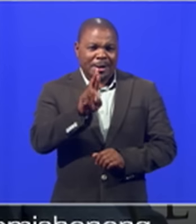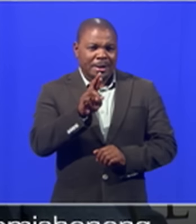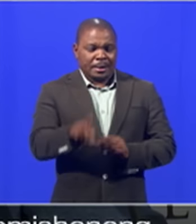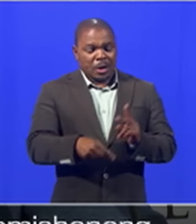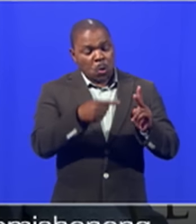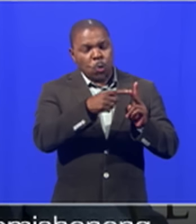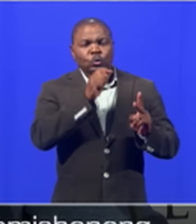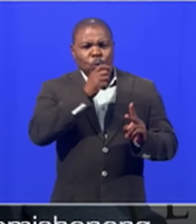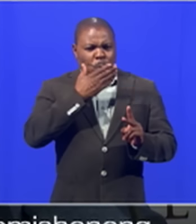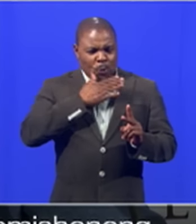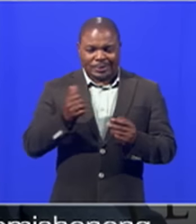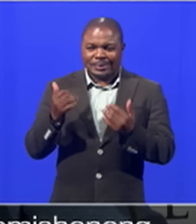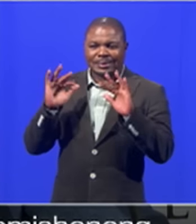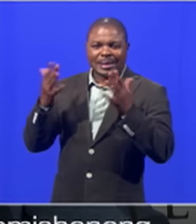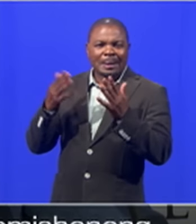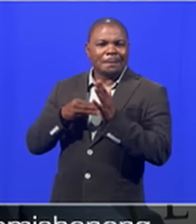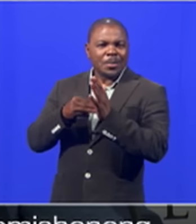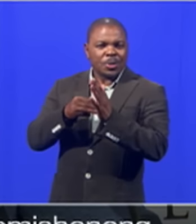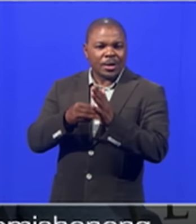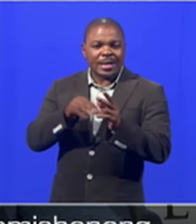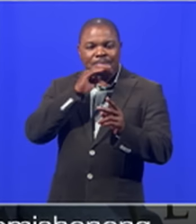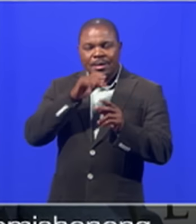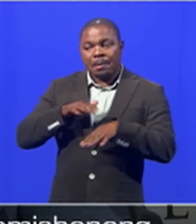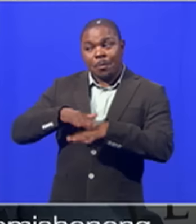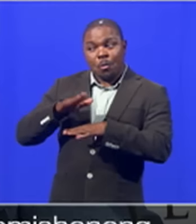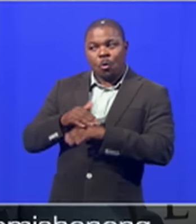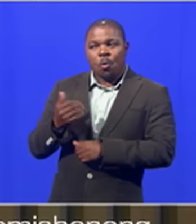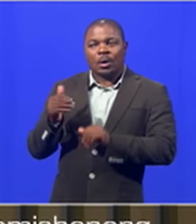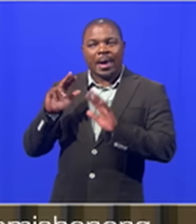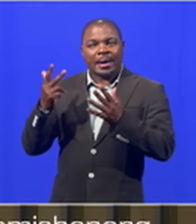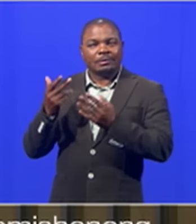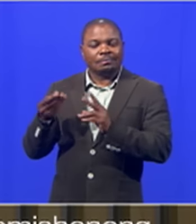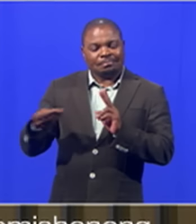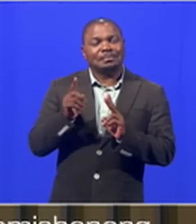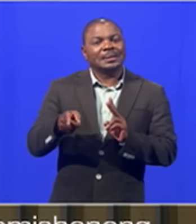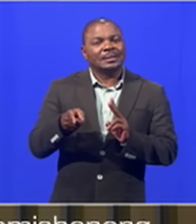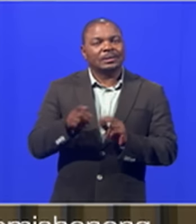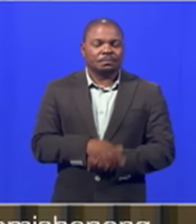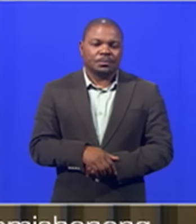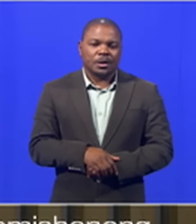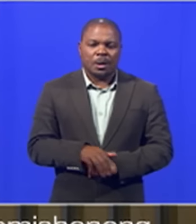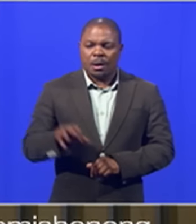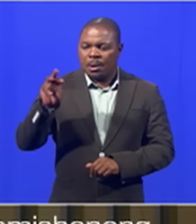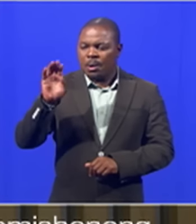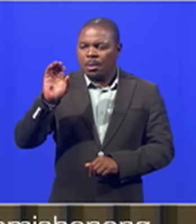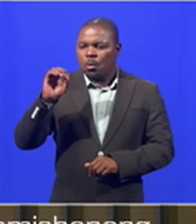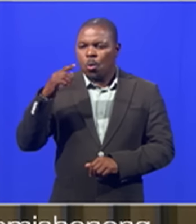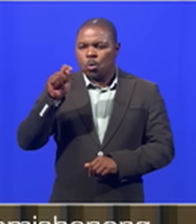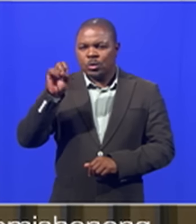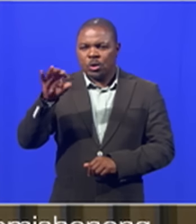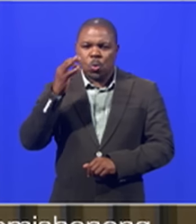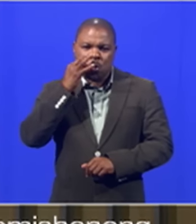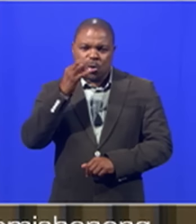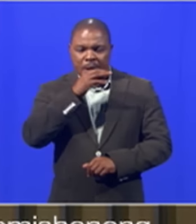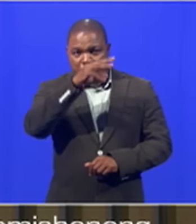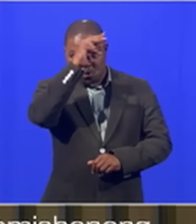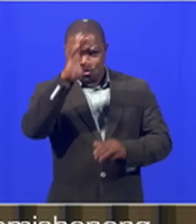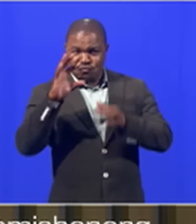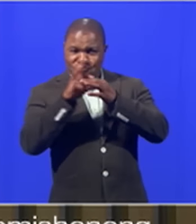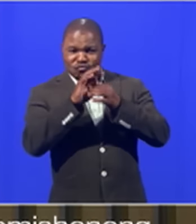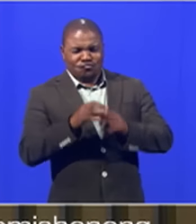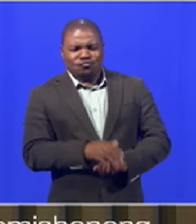10 million, which means the 8 million rand was outstanding. Mogotsi o ganana le gore o na le dikgolagano le Mqunu a